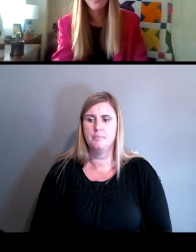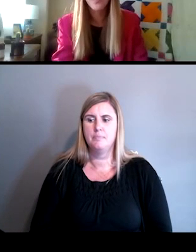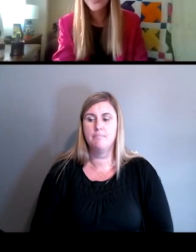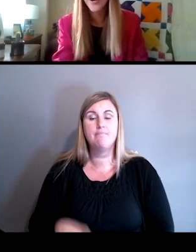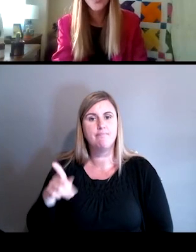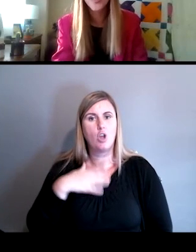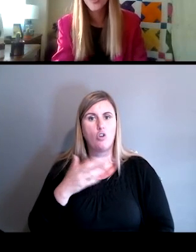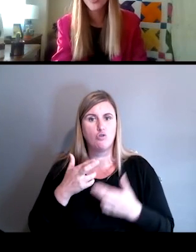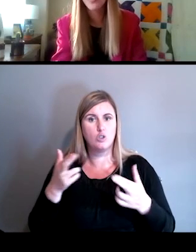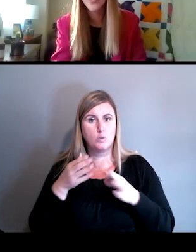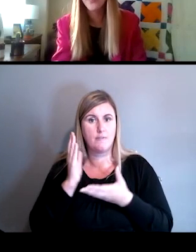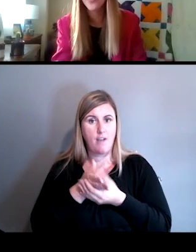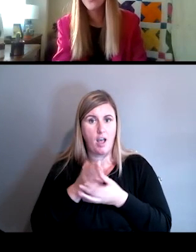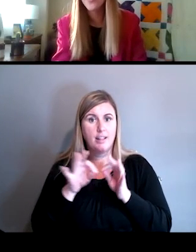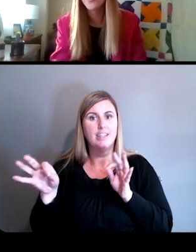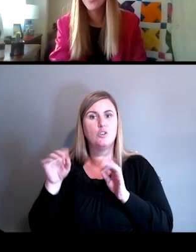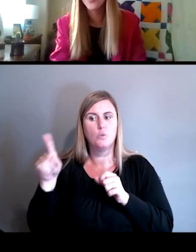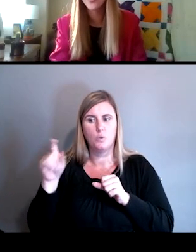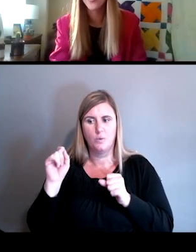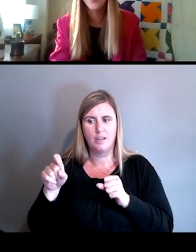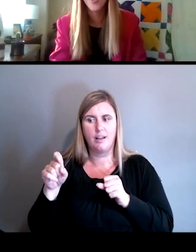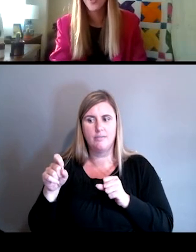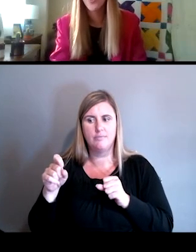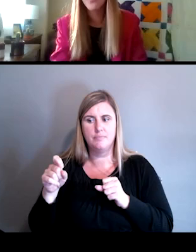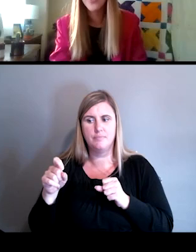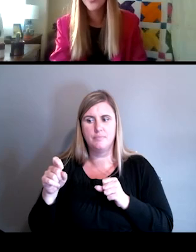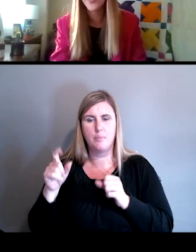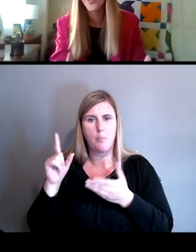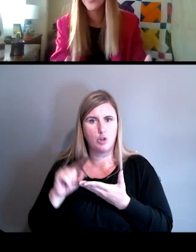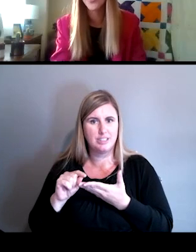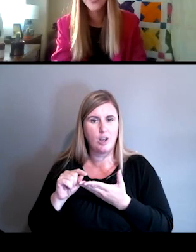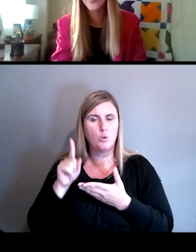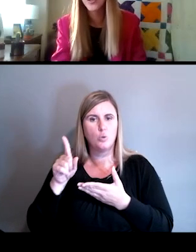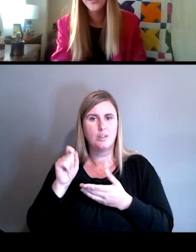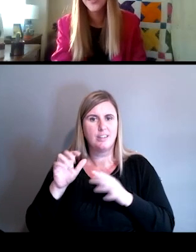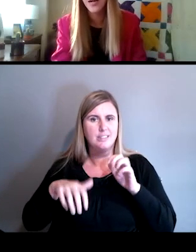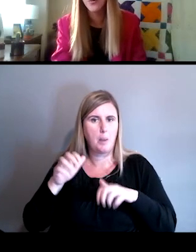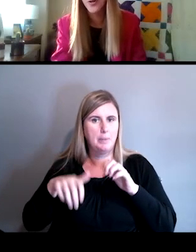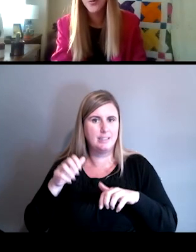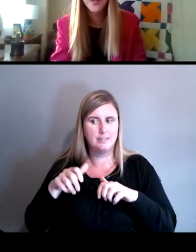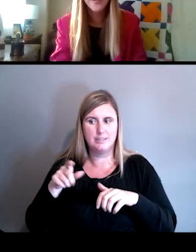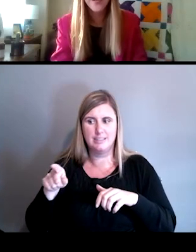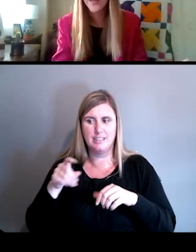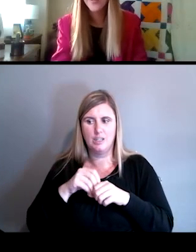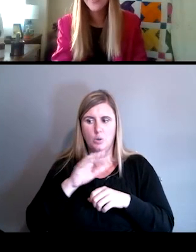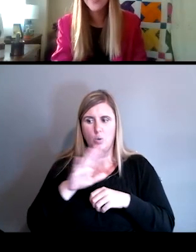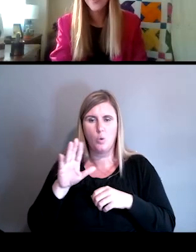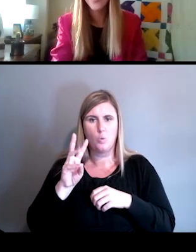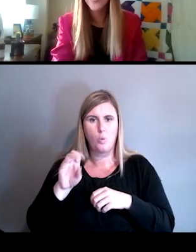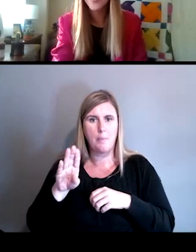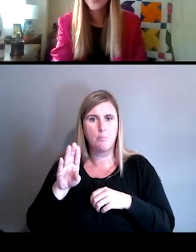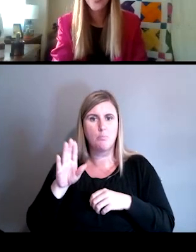the printout, so you can just type in this in your web browser and it'll take a little bit to download.